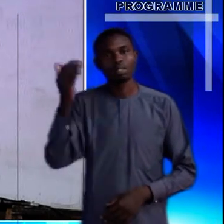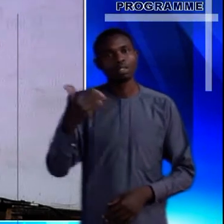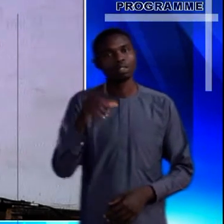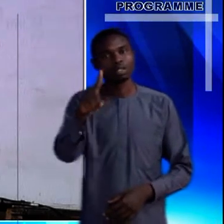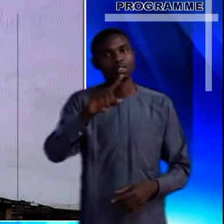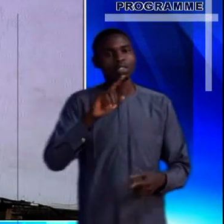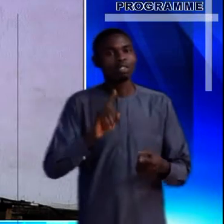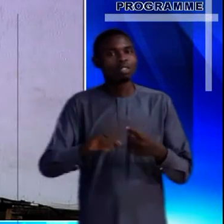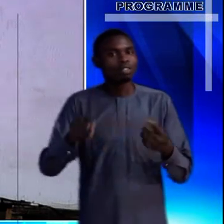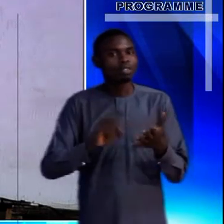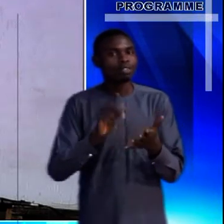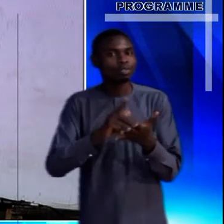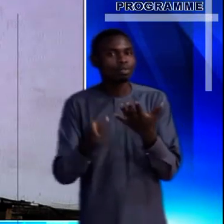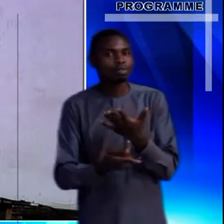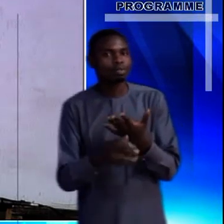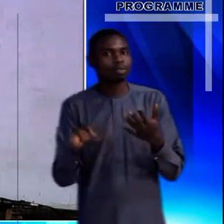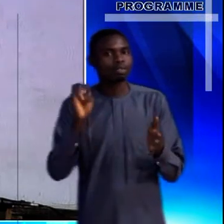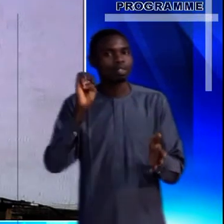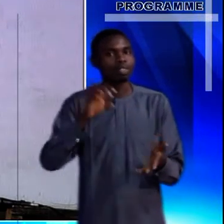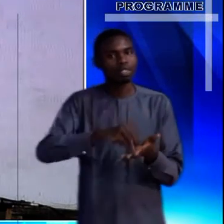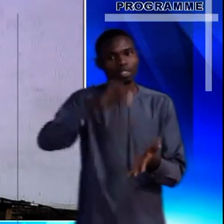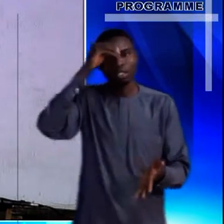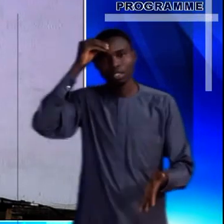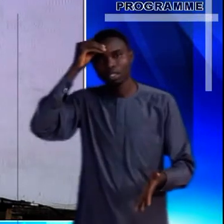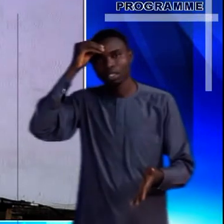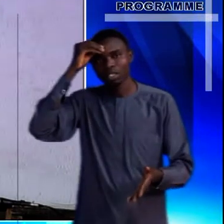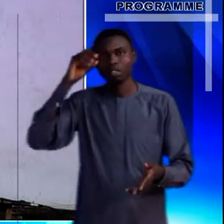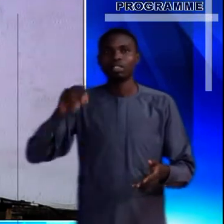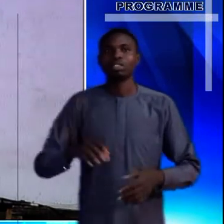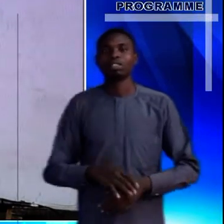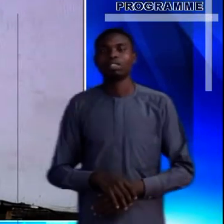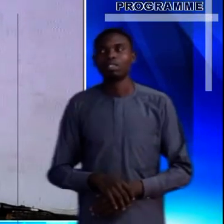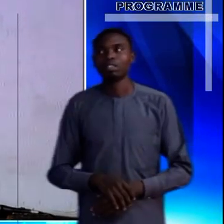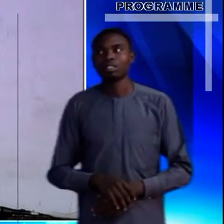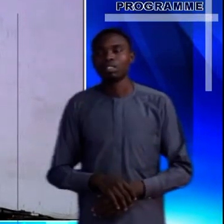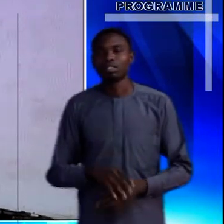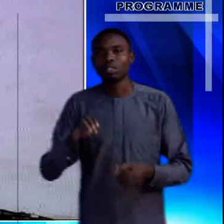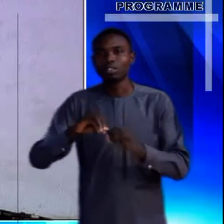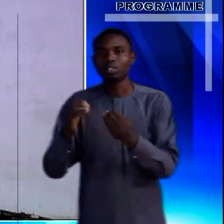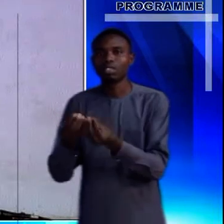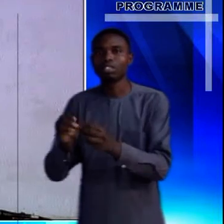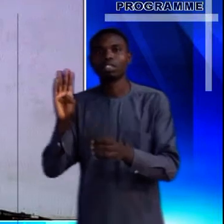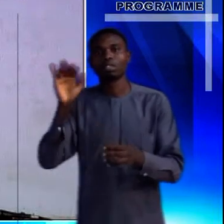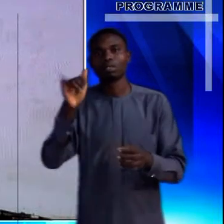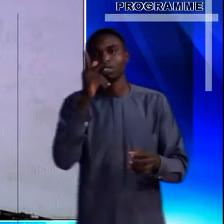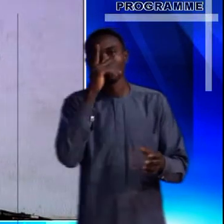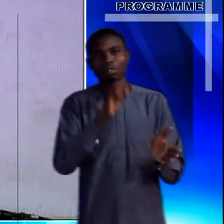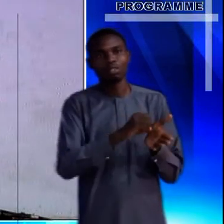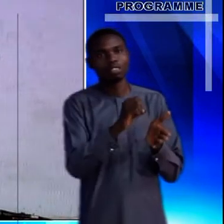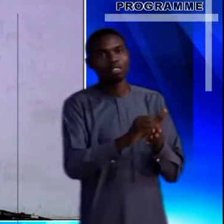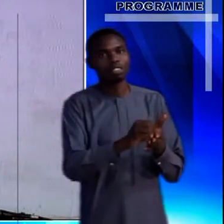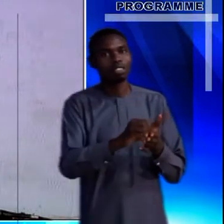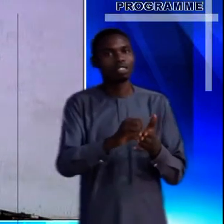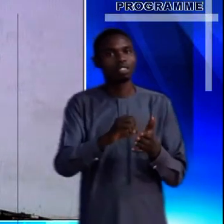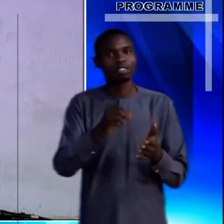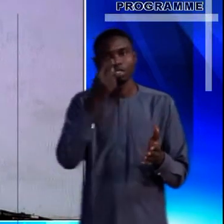which organized by the Kebbi State Ministry of Education in collaboration with Ministry of